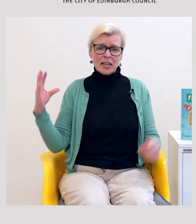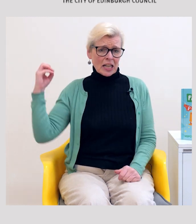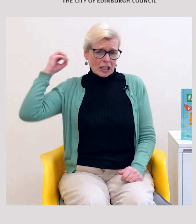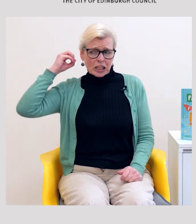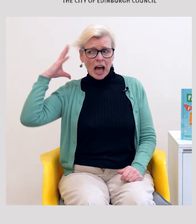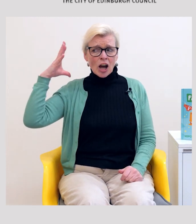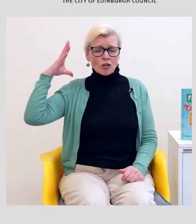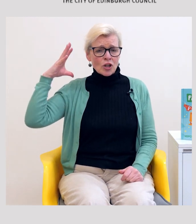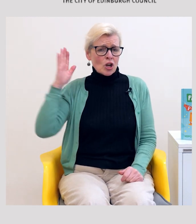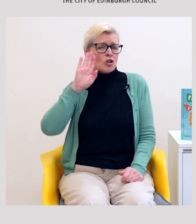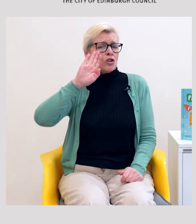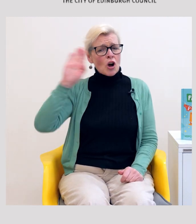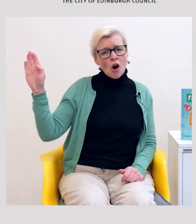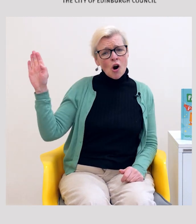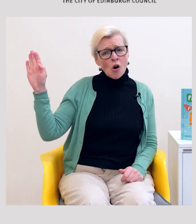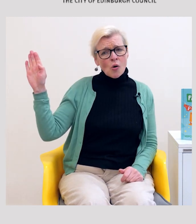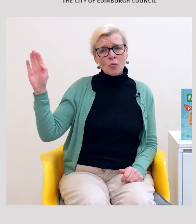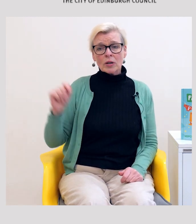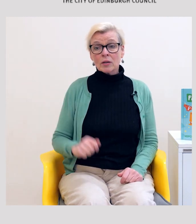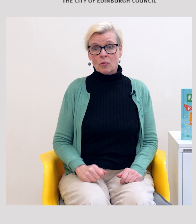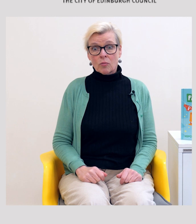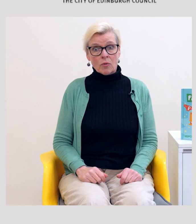big, loud no!